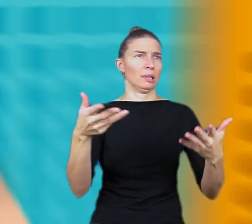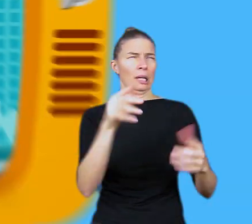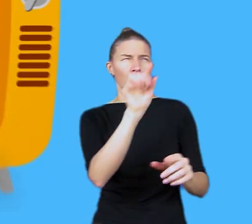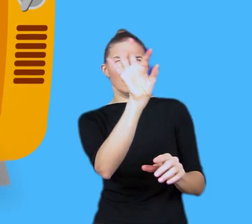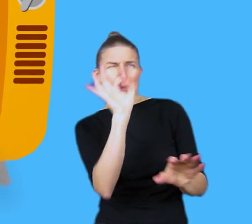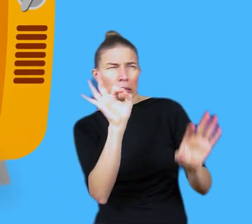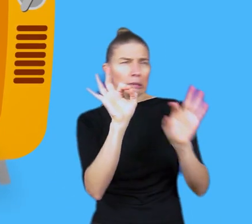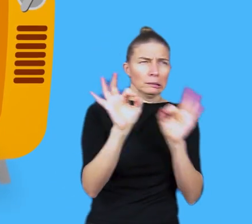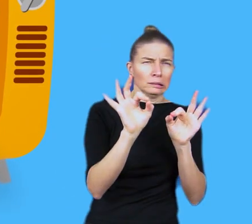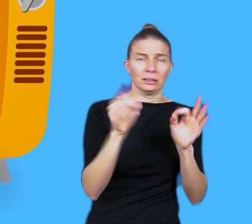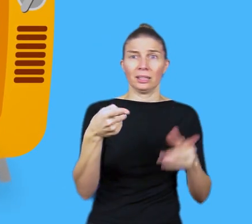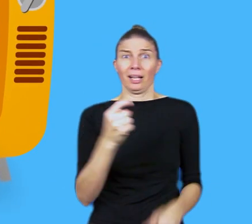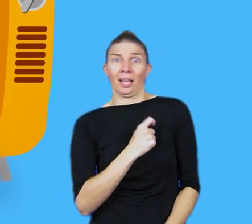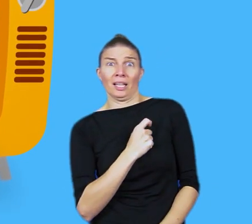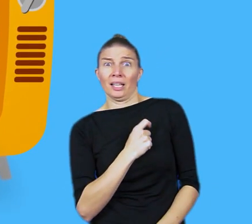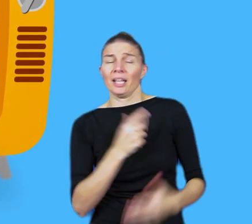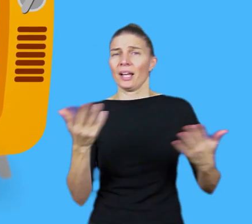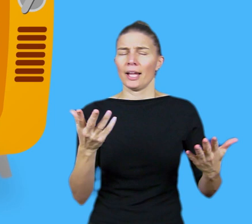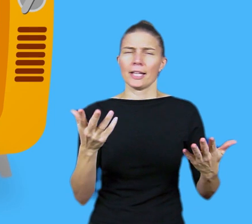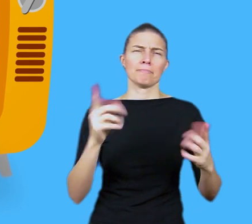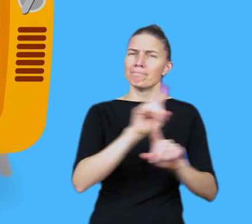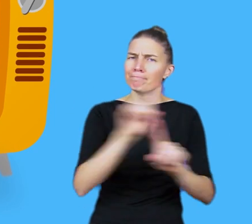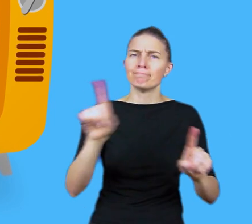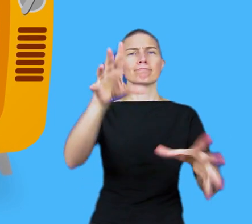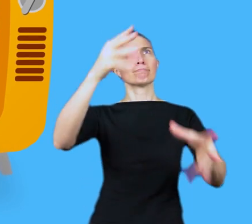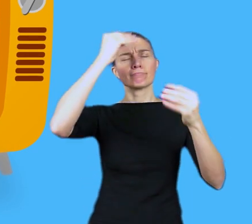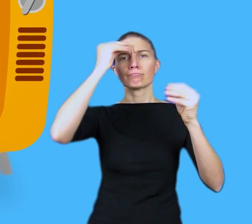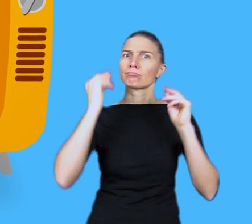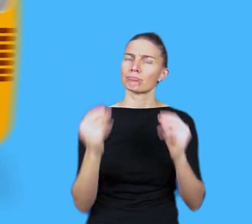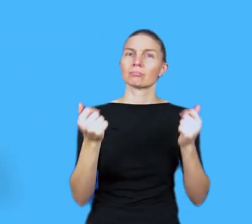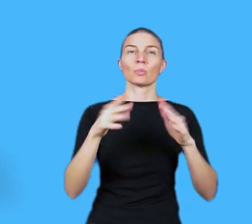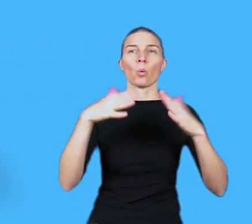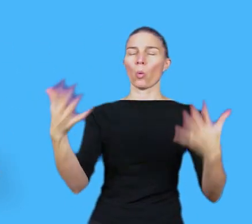It could often be sensationalist and therefore sometimes fear-inducing for the viewer.